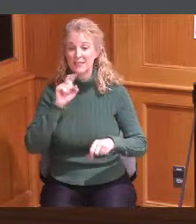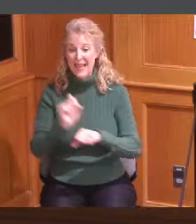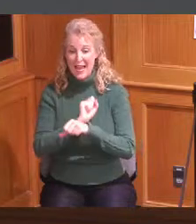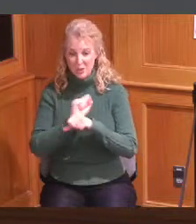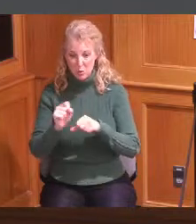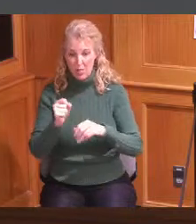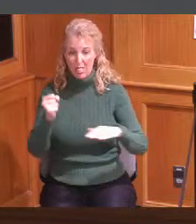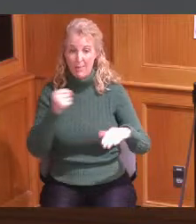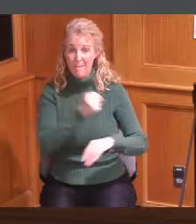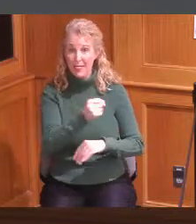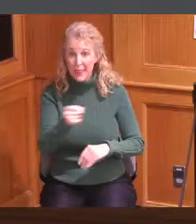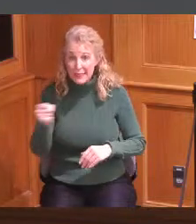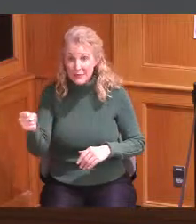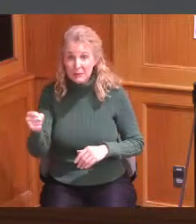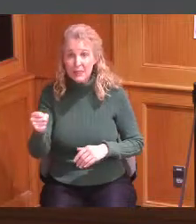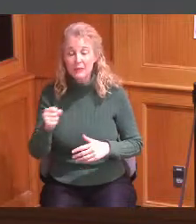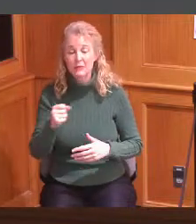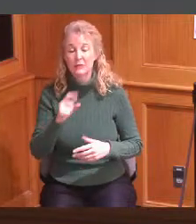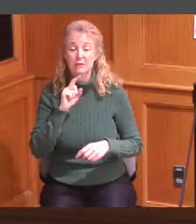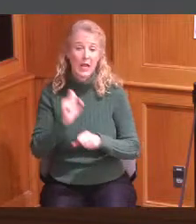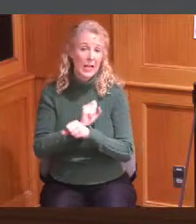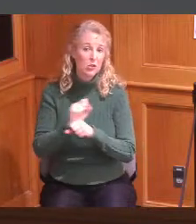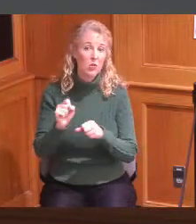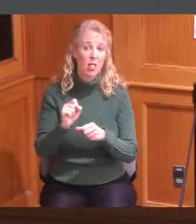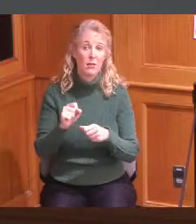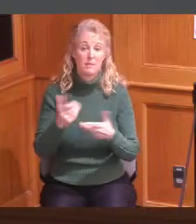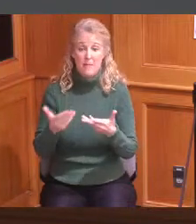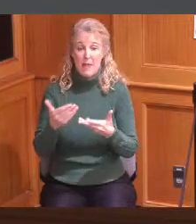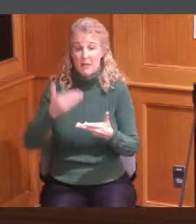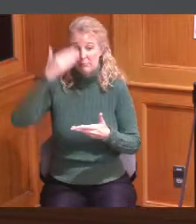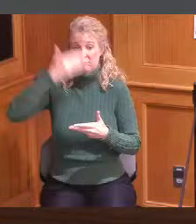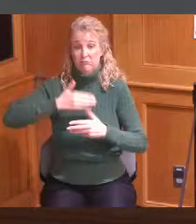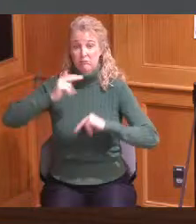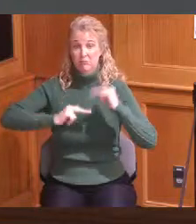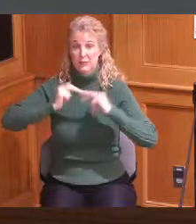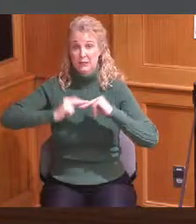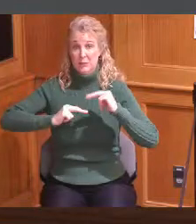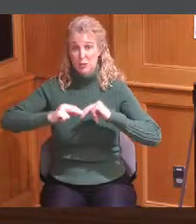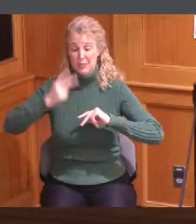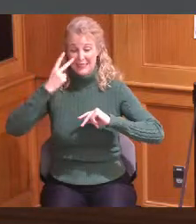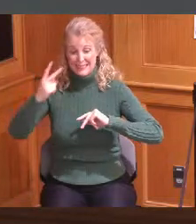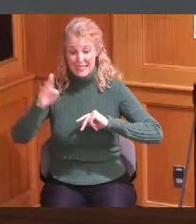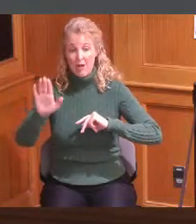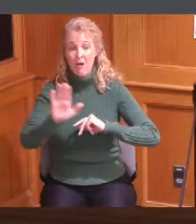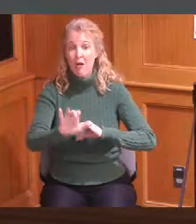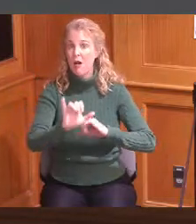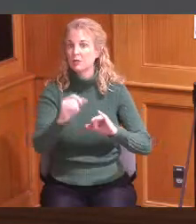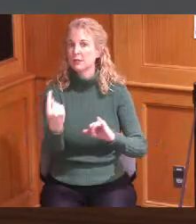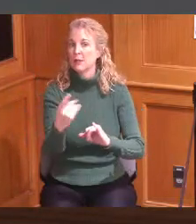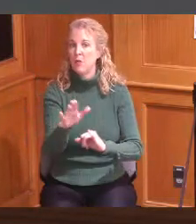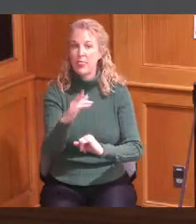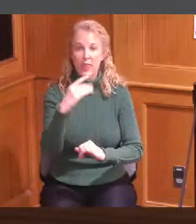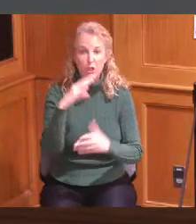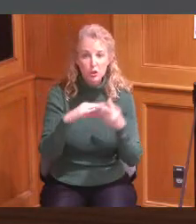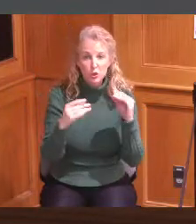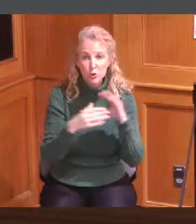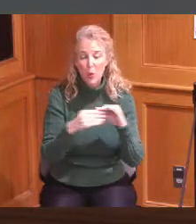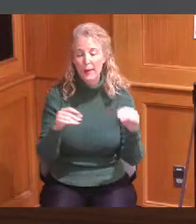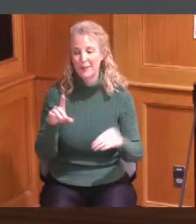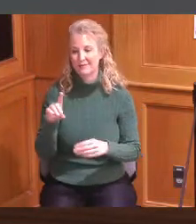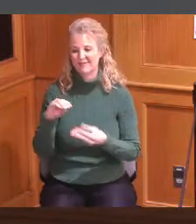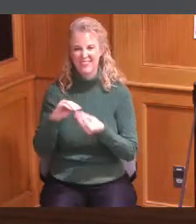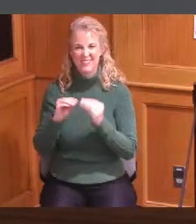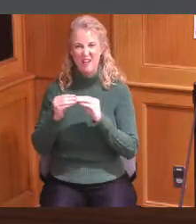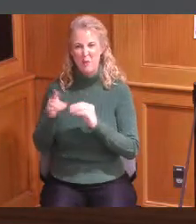that have been made, some of the, specifically here on Court Street, just so you can have that personalized story. Because it's one thing to see the numbers,